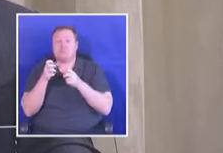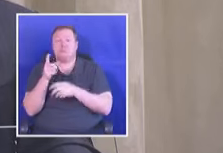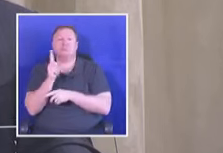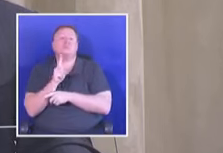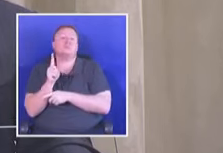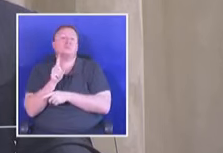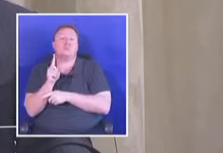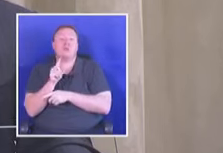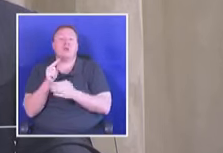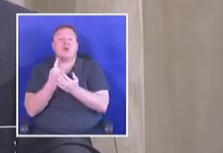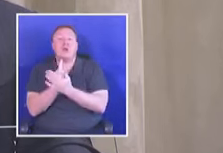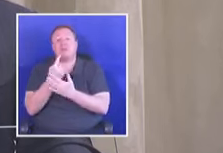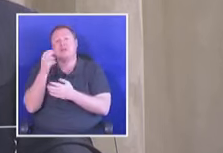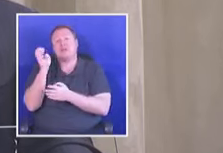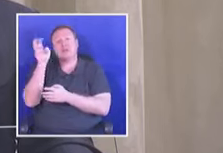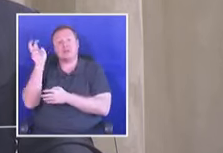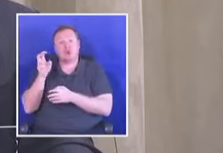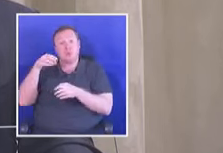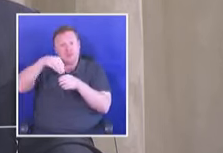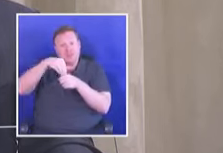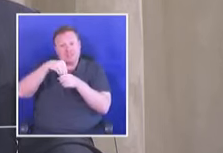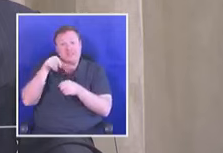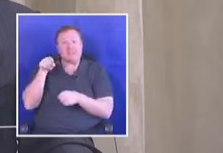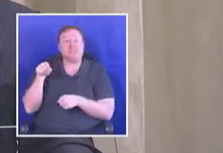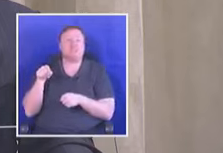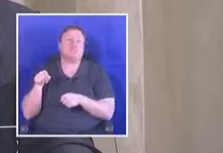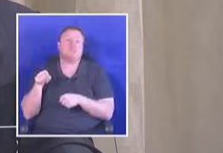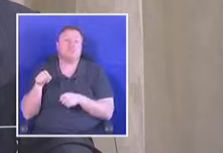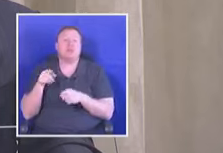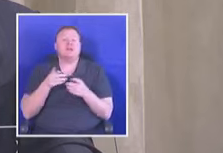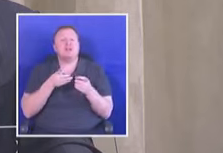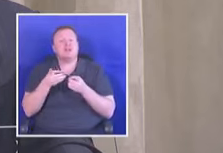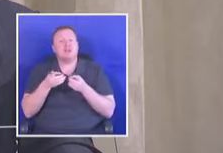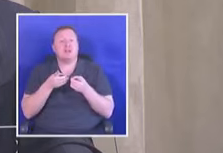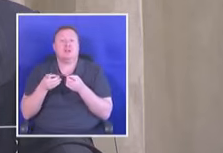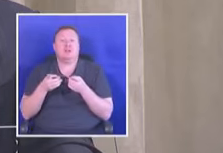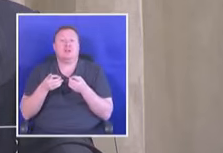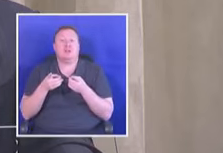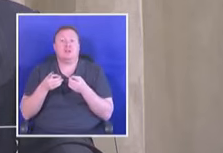been happening in Eskom is that we've been dealing with a really